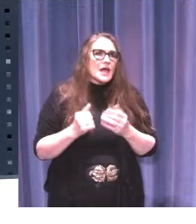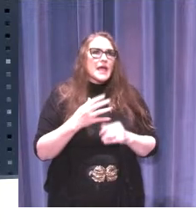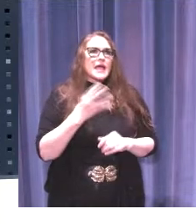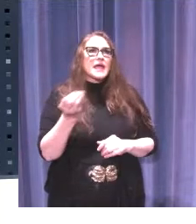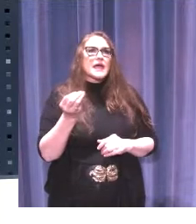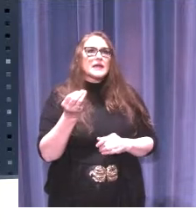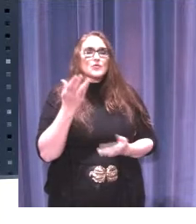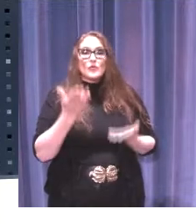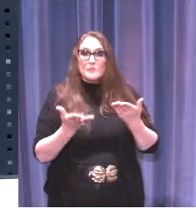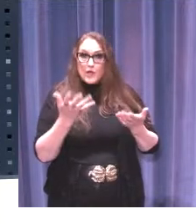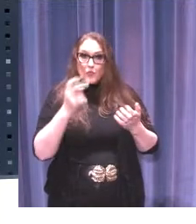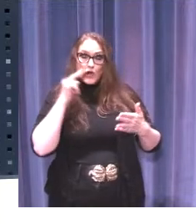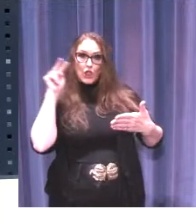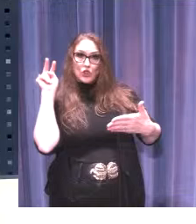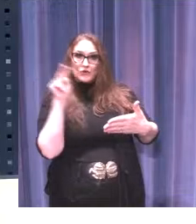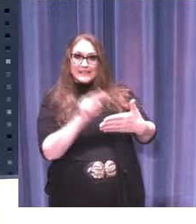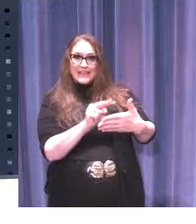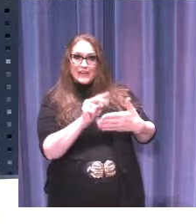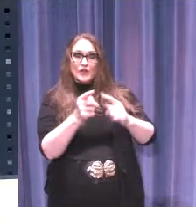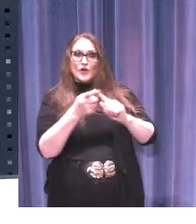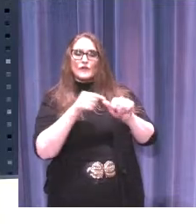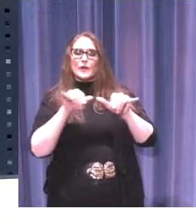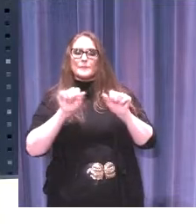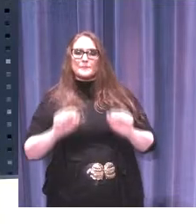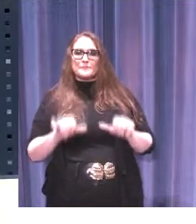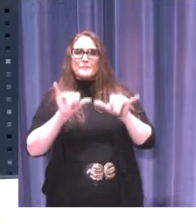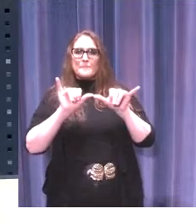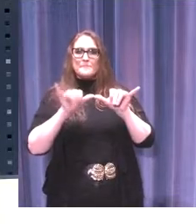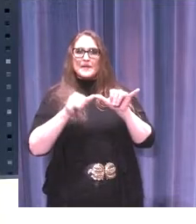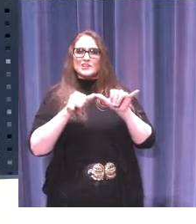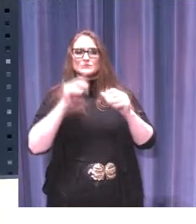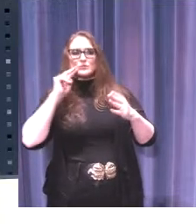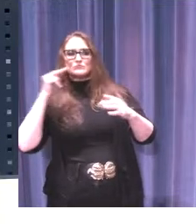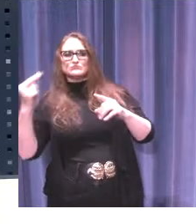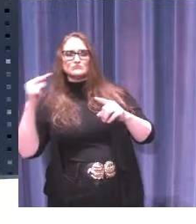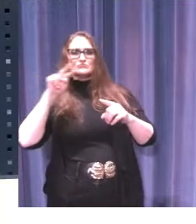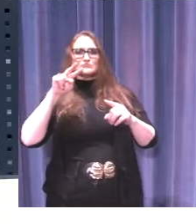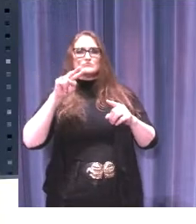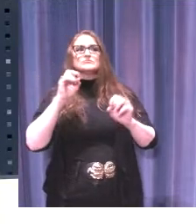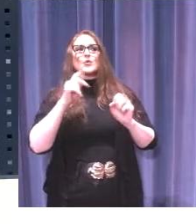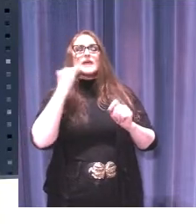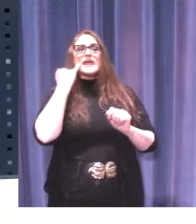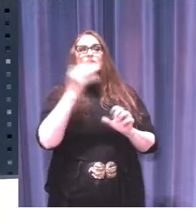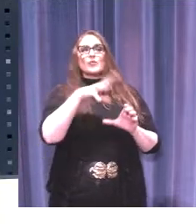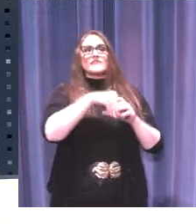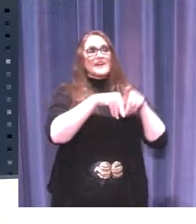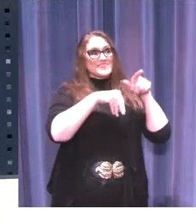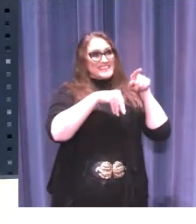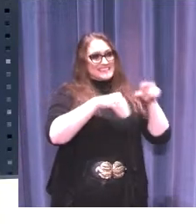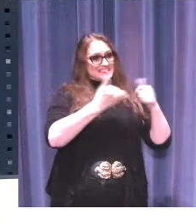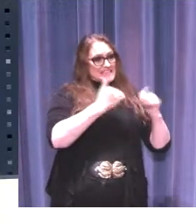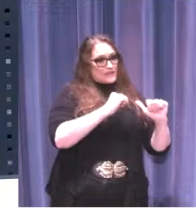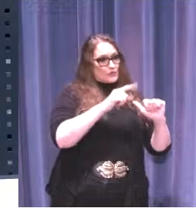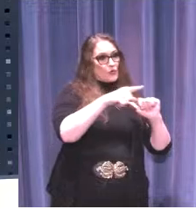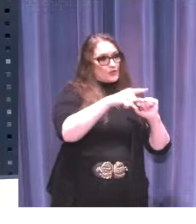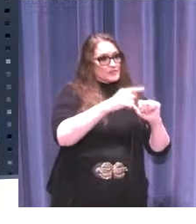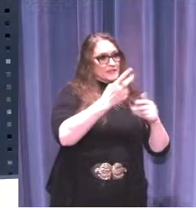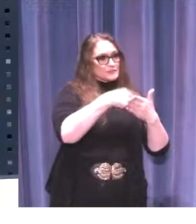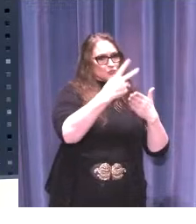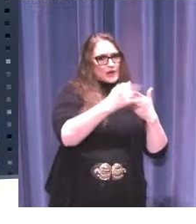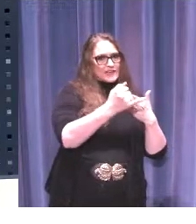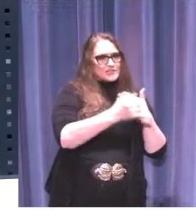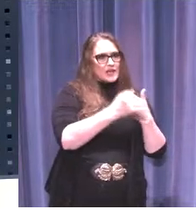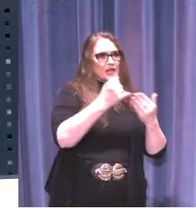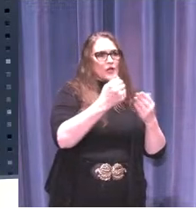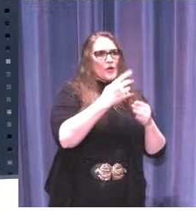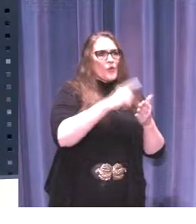we may want to look at, from a measurable standpoint, okay, if we're involved in this particular effort or project, what was the yield